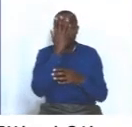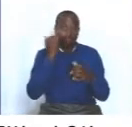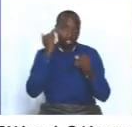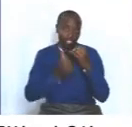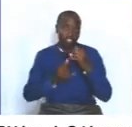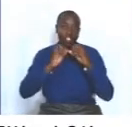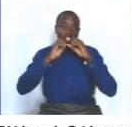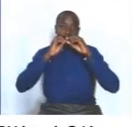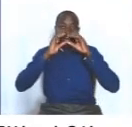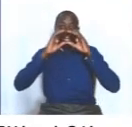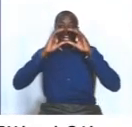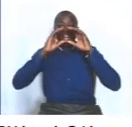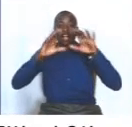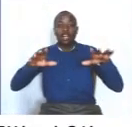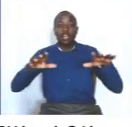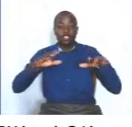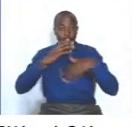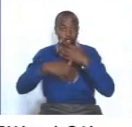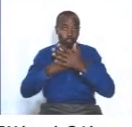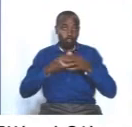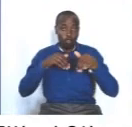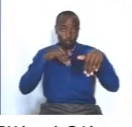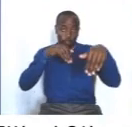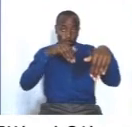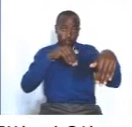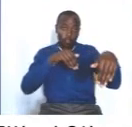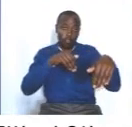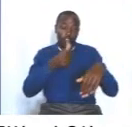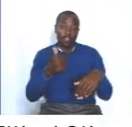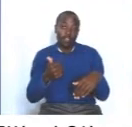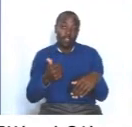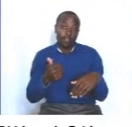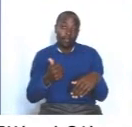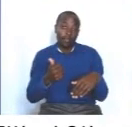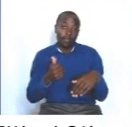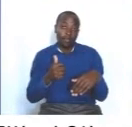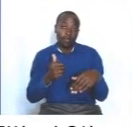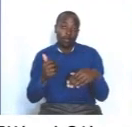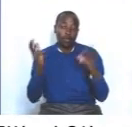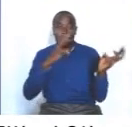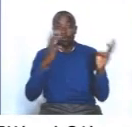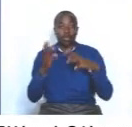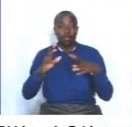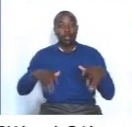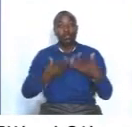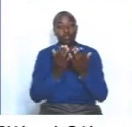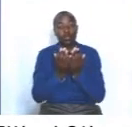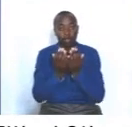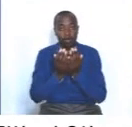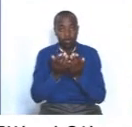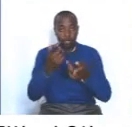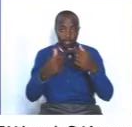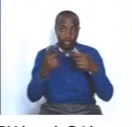curse. They all follow in quick succession. And you wonder, how did Noah come to this